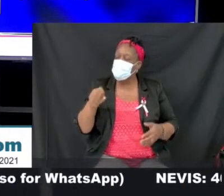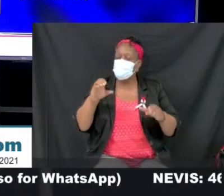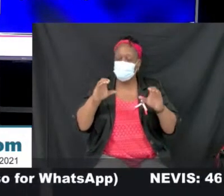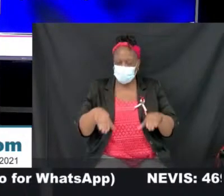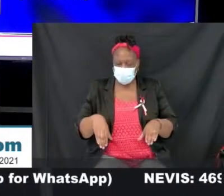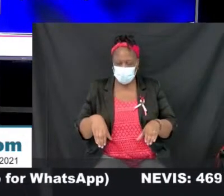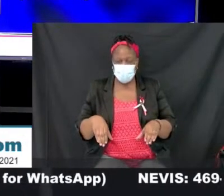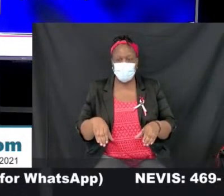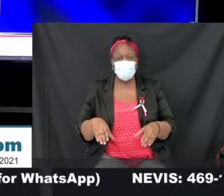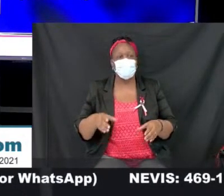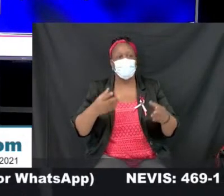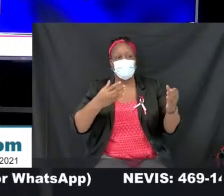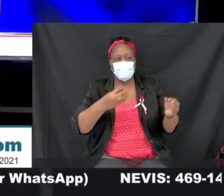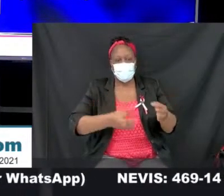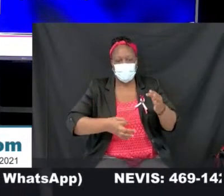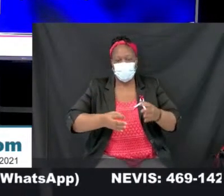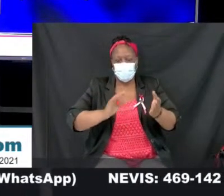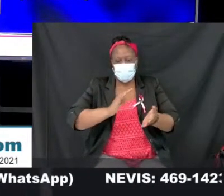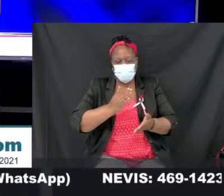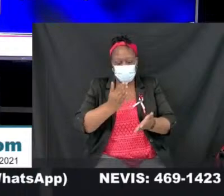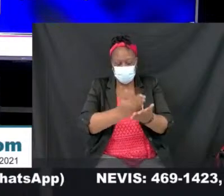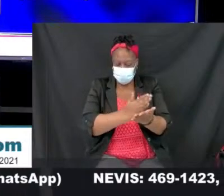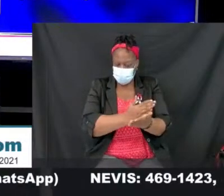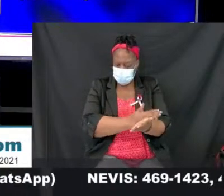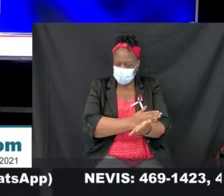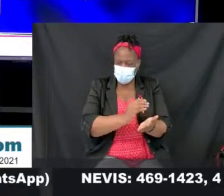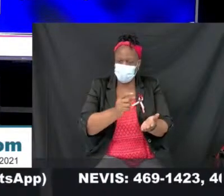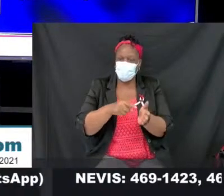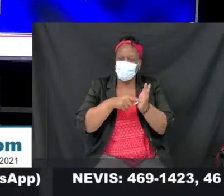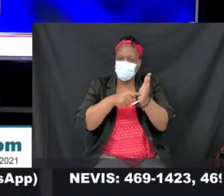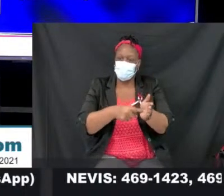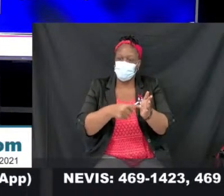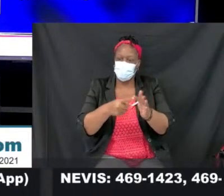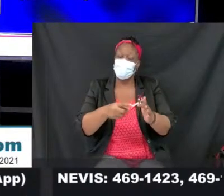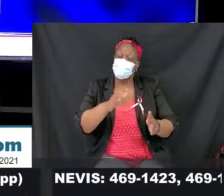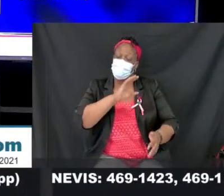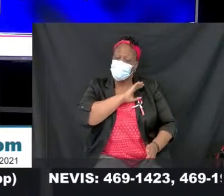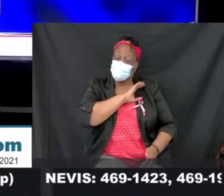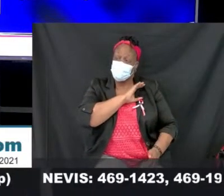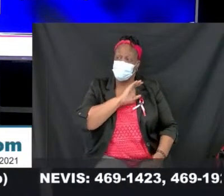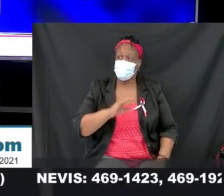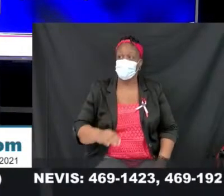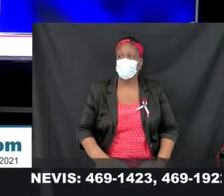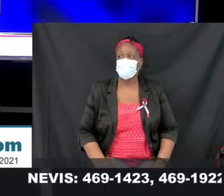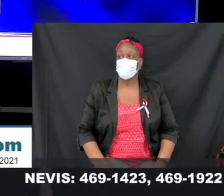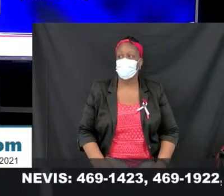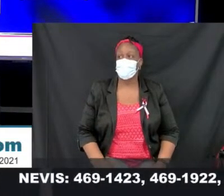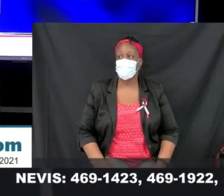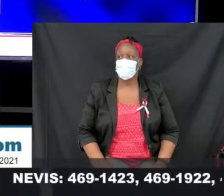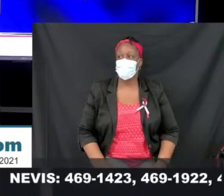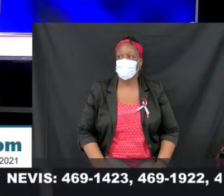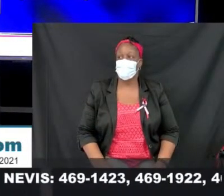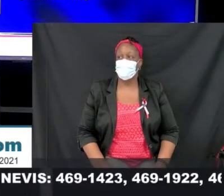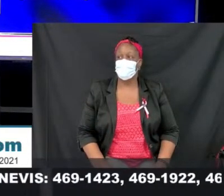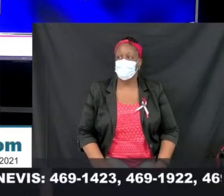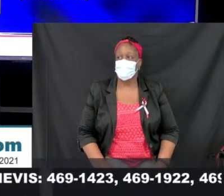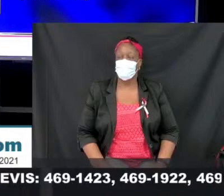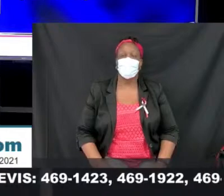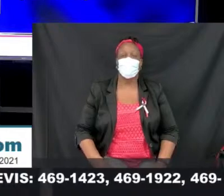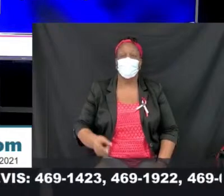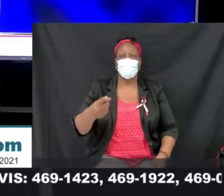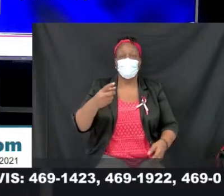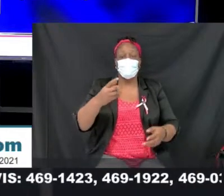their application. Other factors that we consider when processing these applications are the size of the